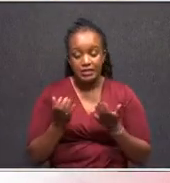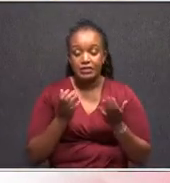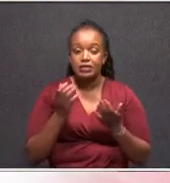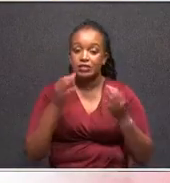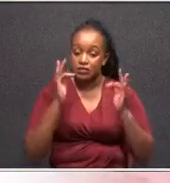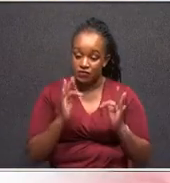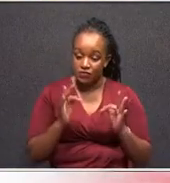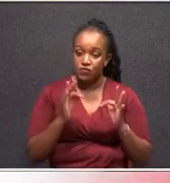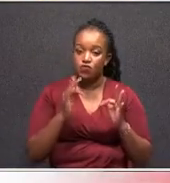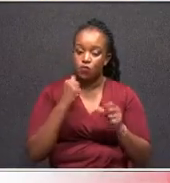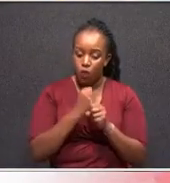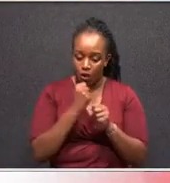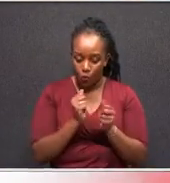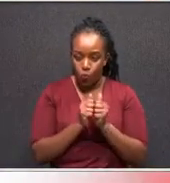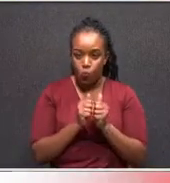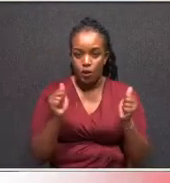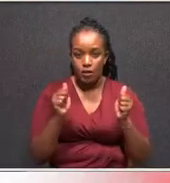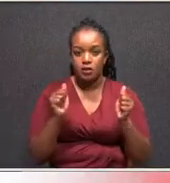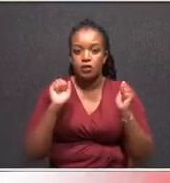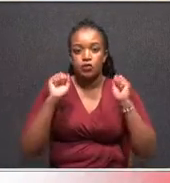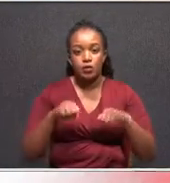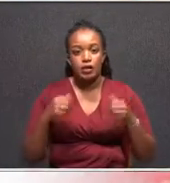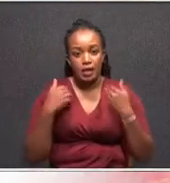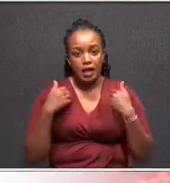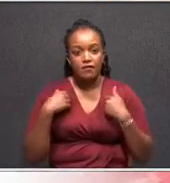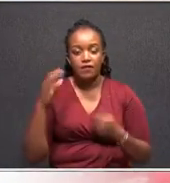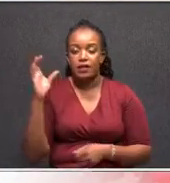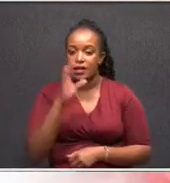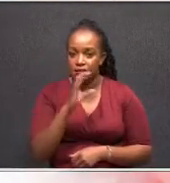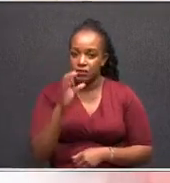your cards well, then you are able to succeed very well in this business.